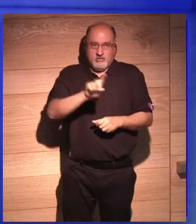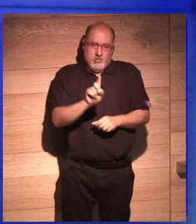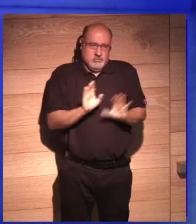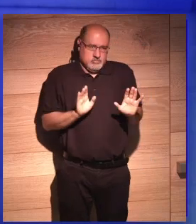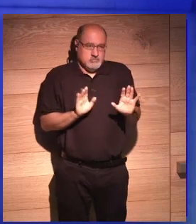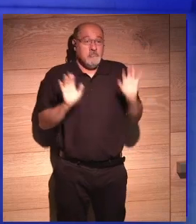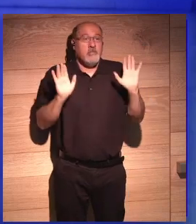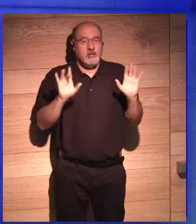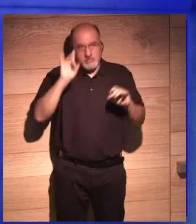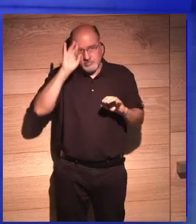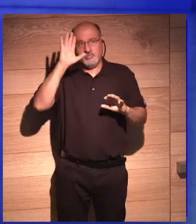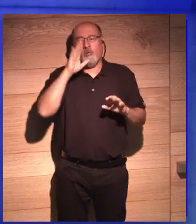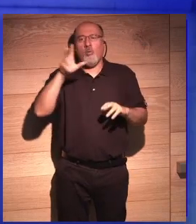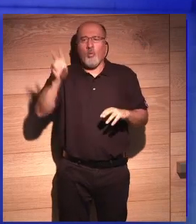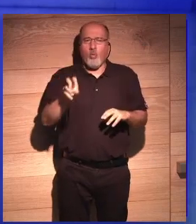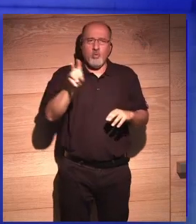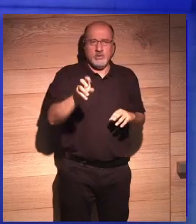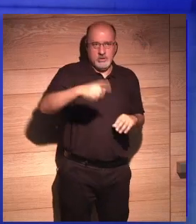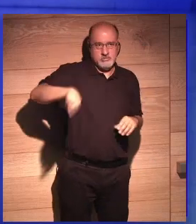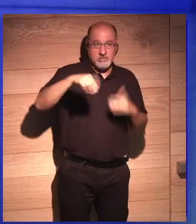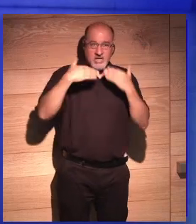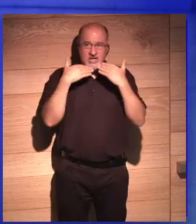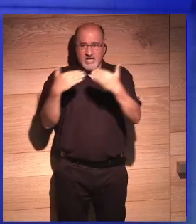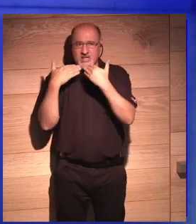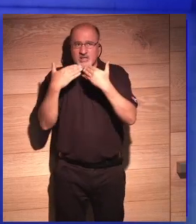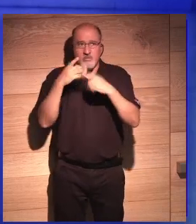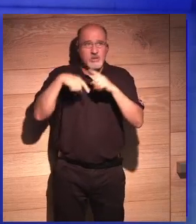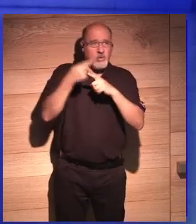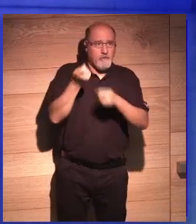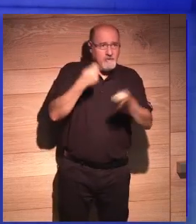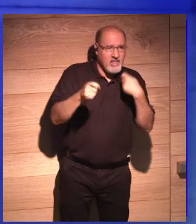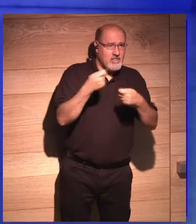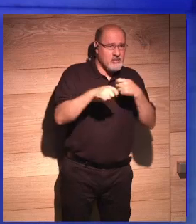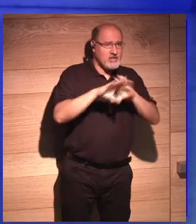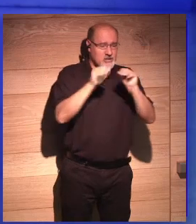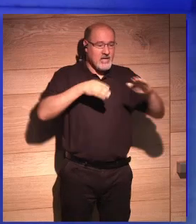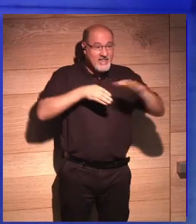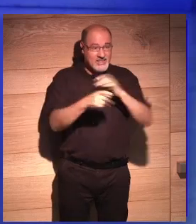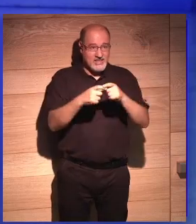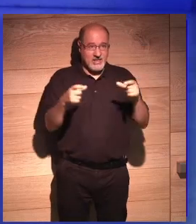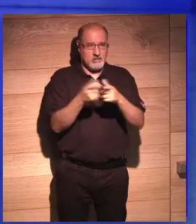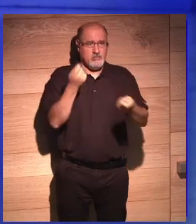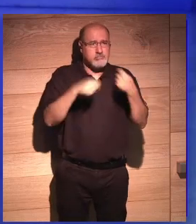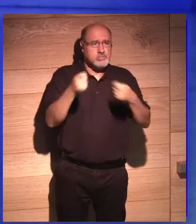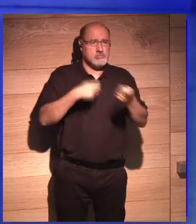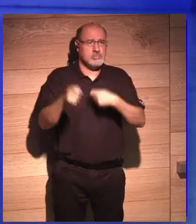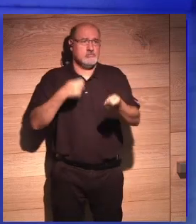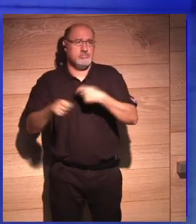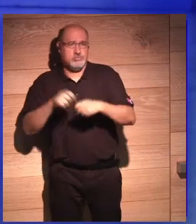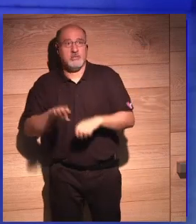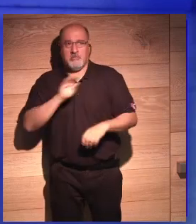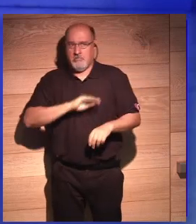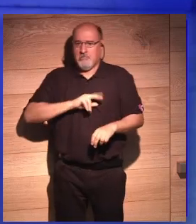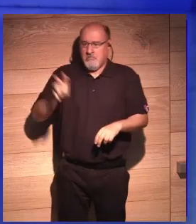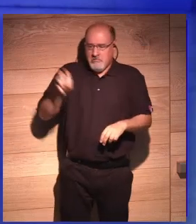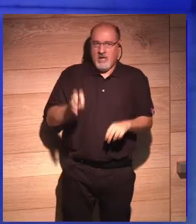to sell tickets. And it was extraordinary how powerful social media was there. Tyra Banks rocked